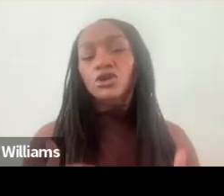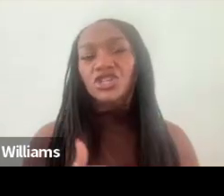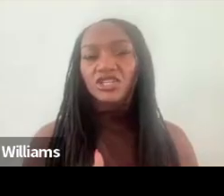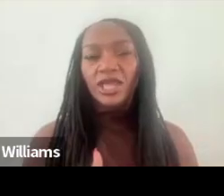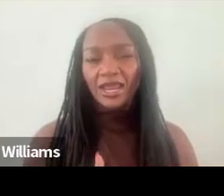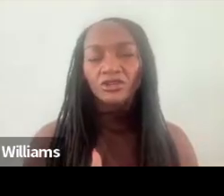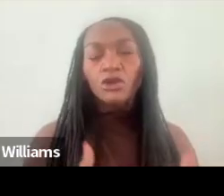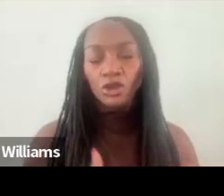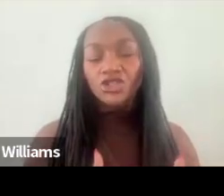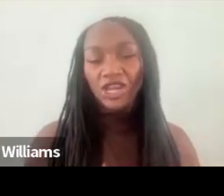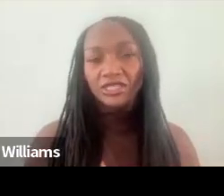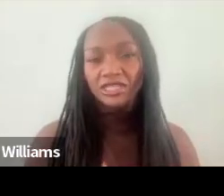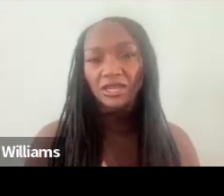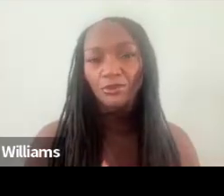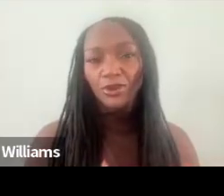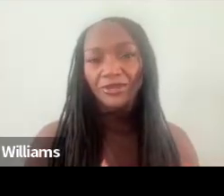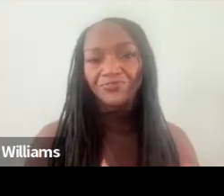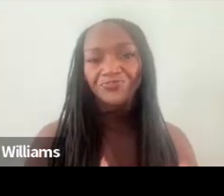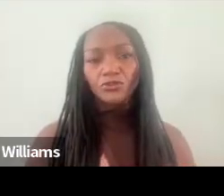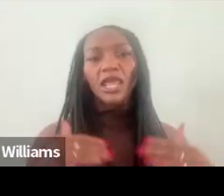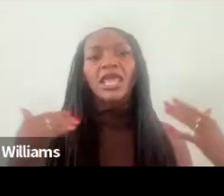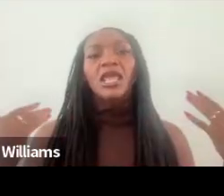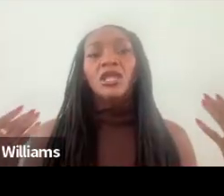from a negotiating standpoint.